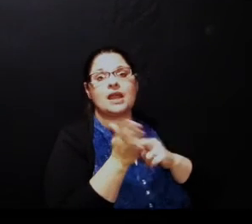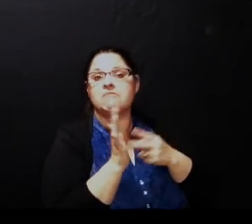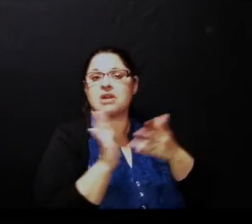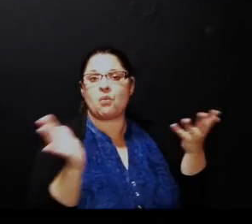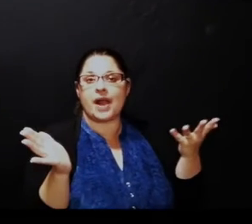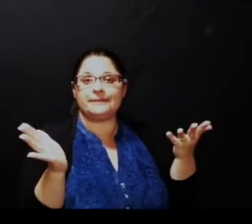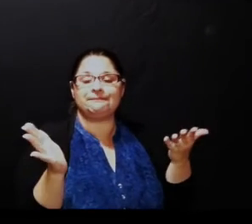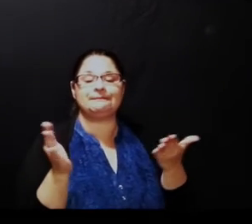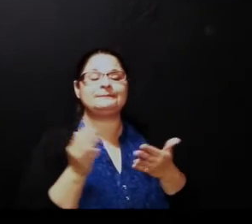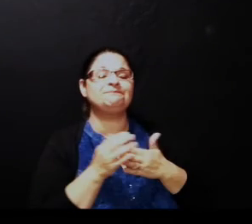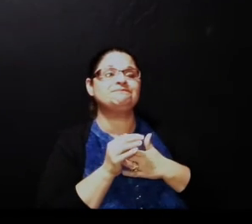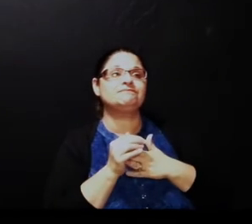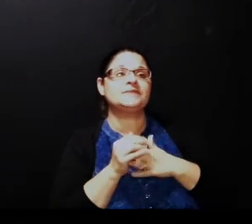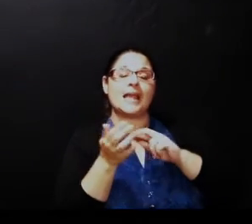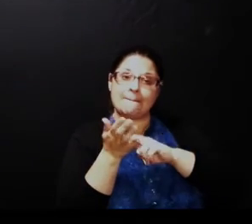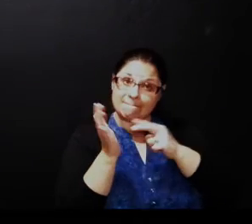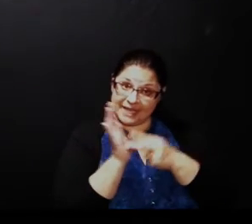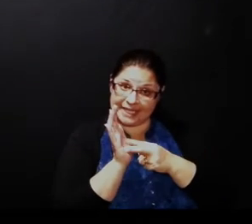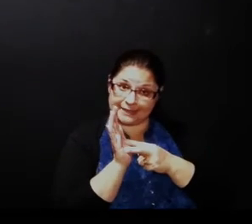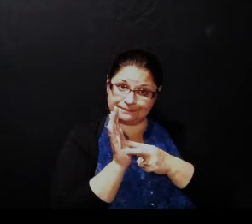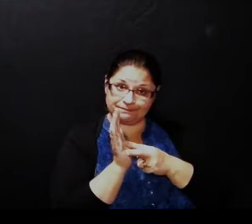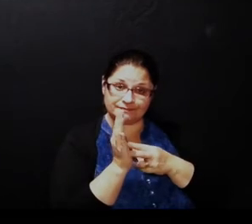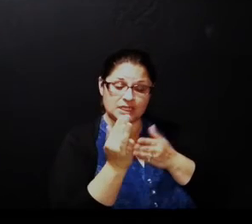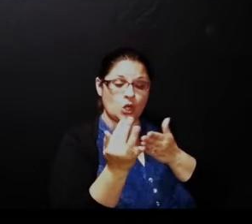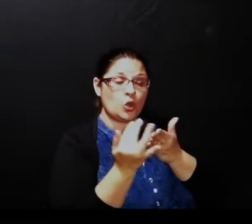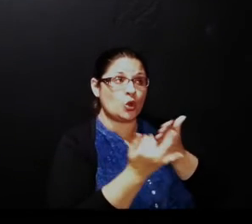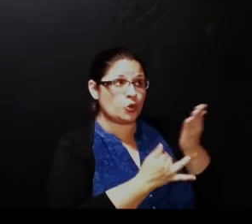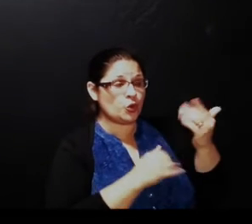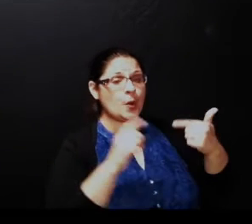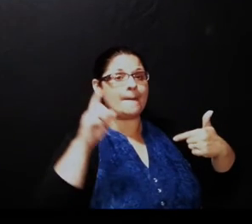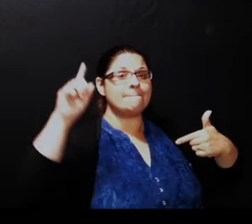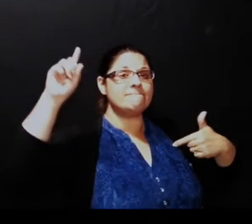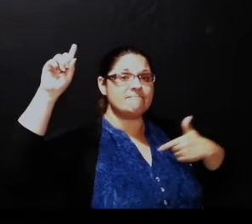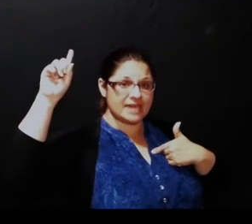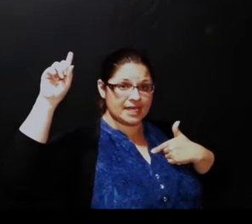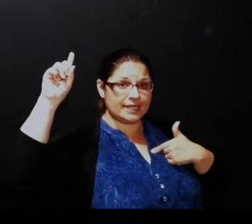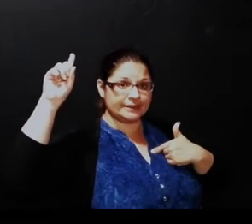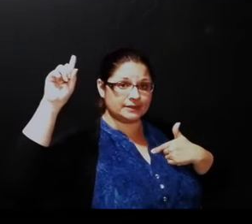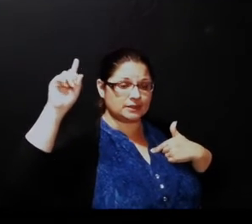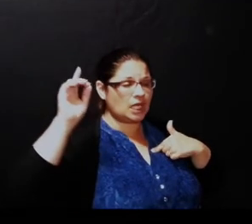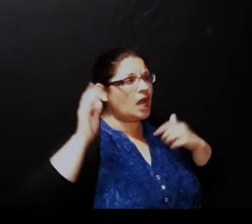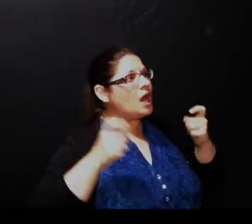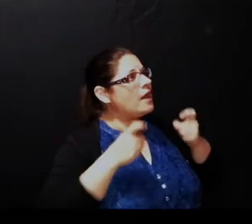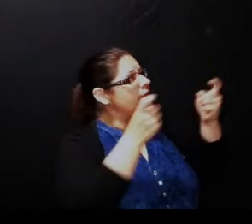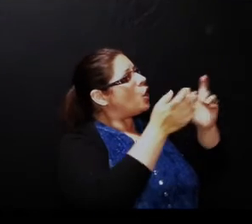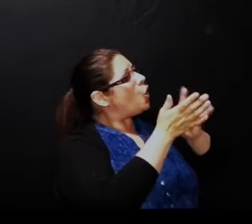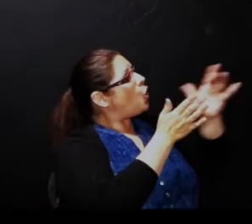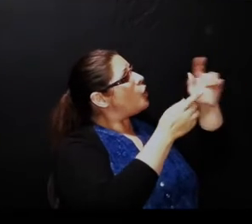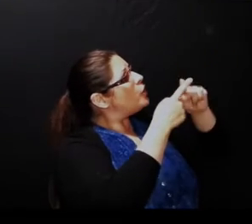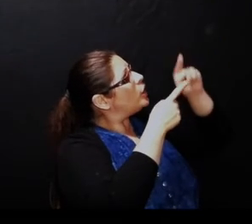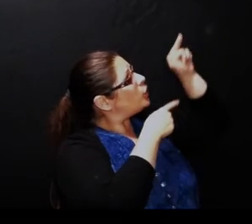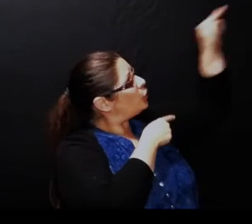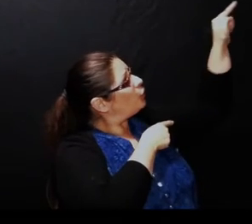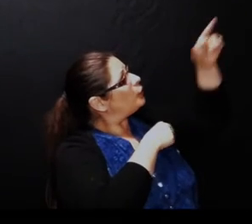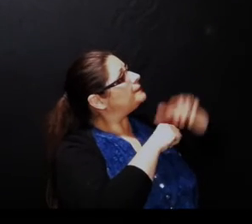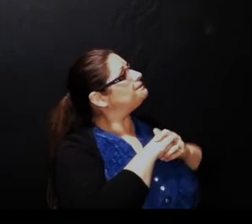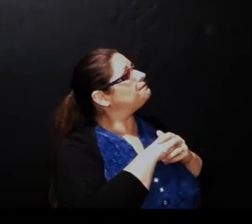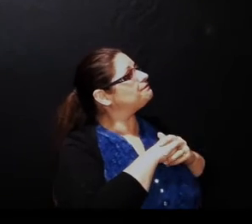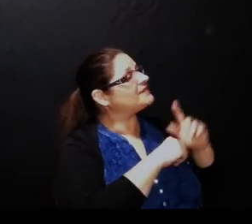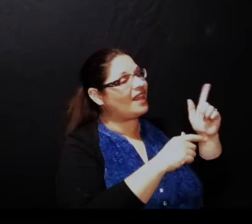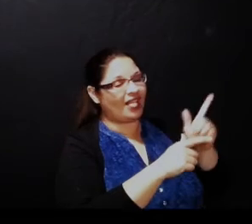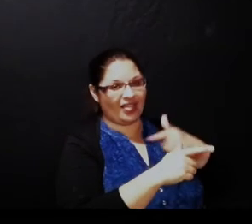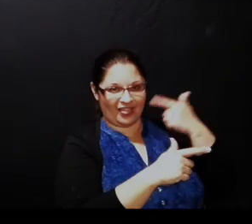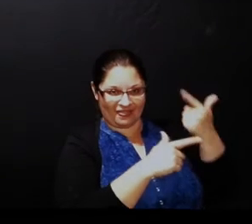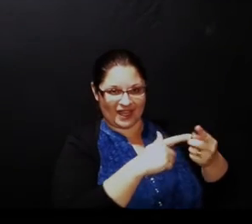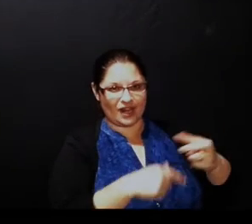me, glorify thy name. Now, the letters go to black letter, but this is God the Father from heaven speaking.